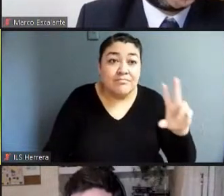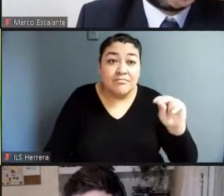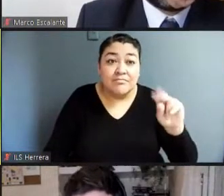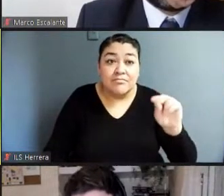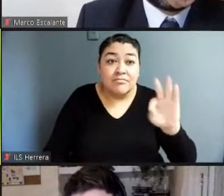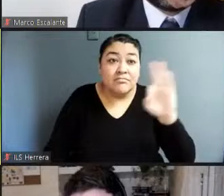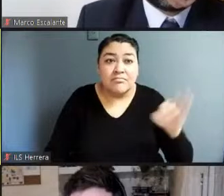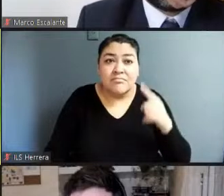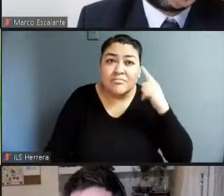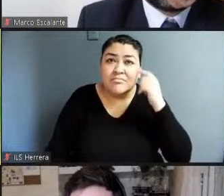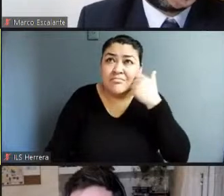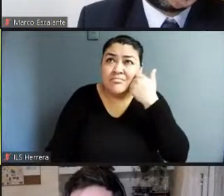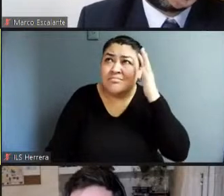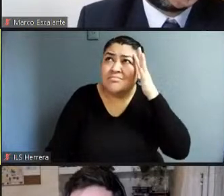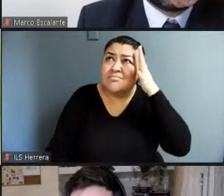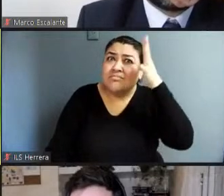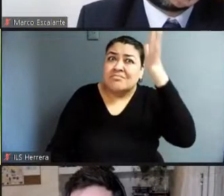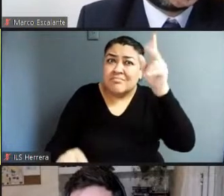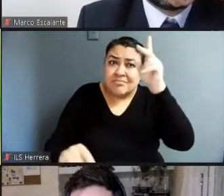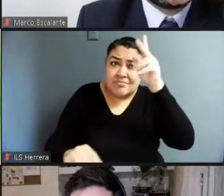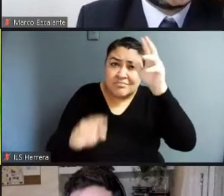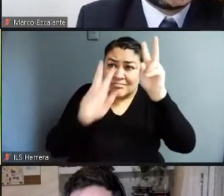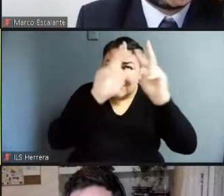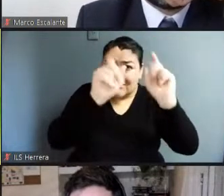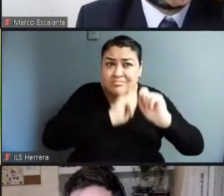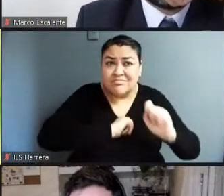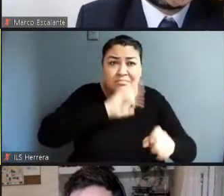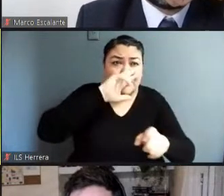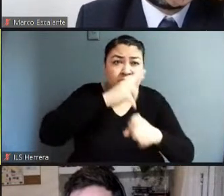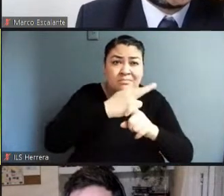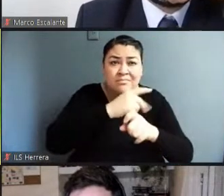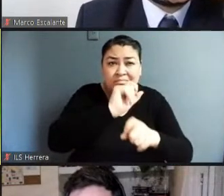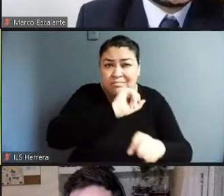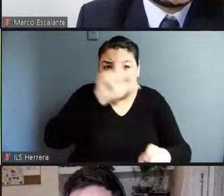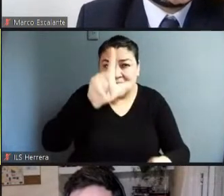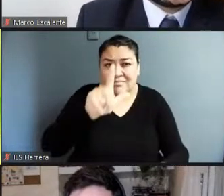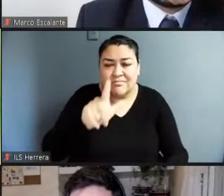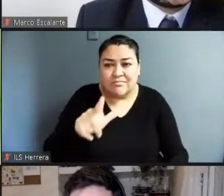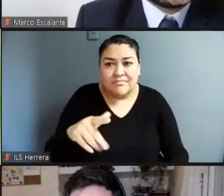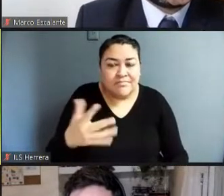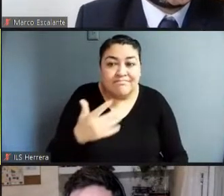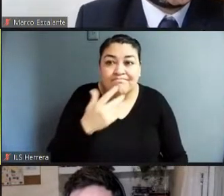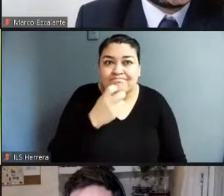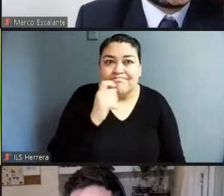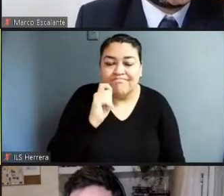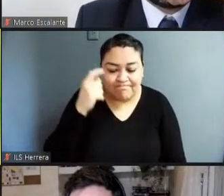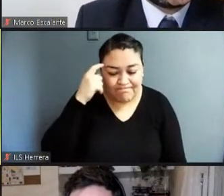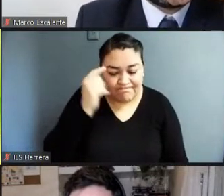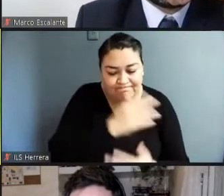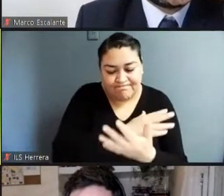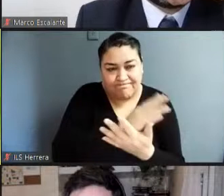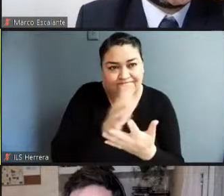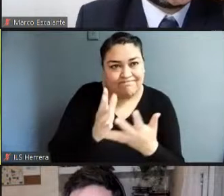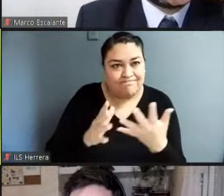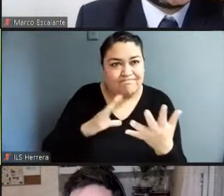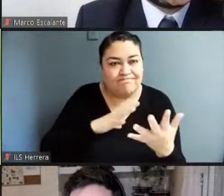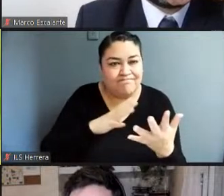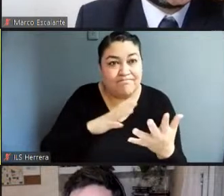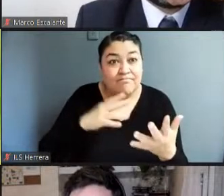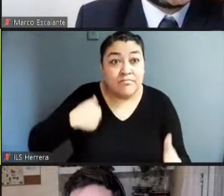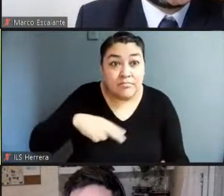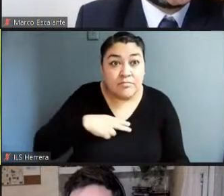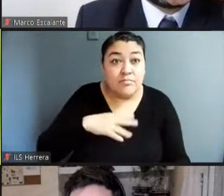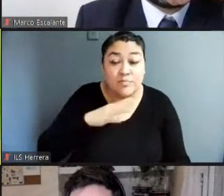expectations, and it's the same. 80% of them intended to become specialists. So there are multiple phenomena that